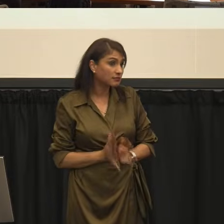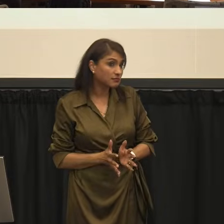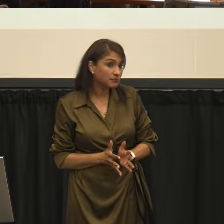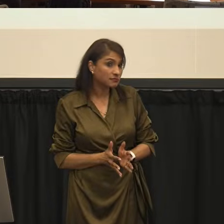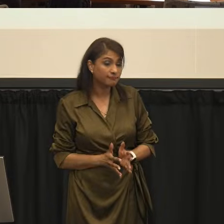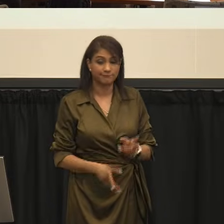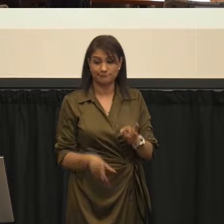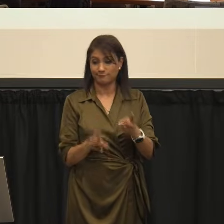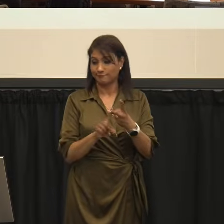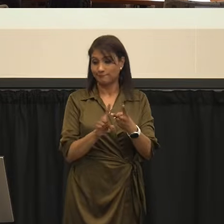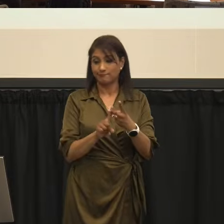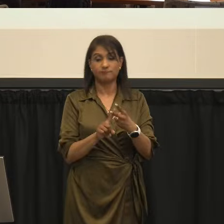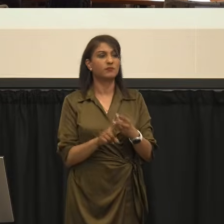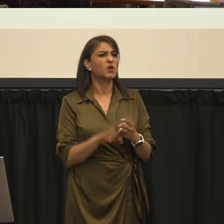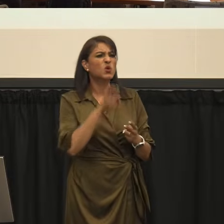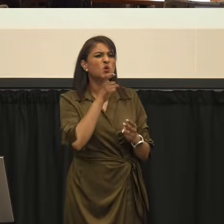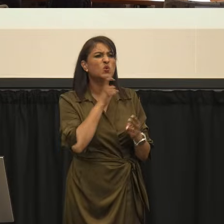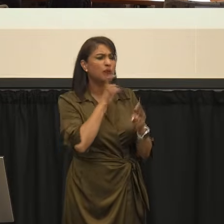signs,